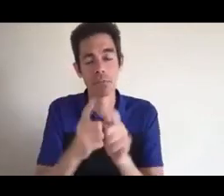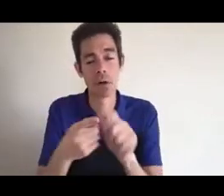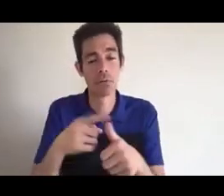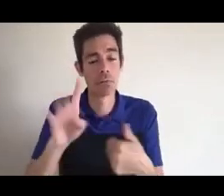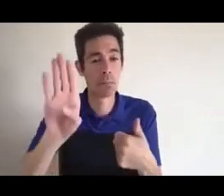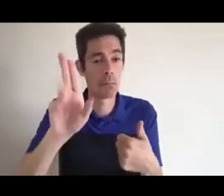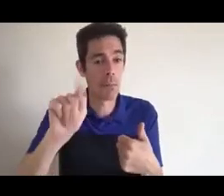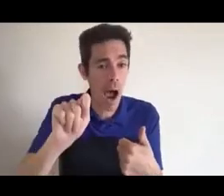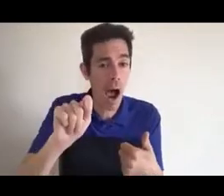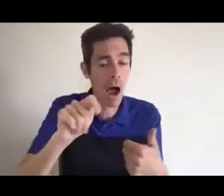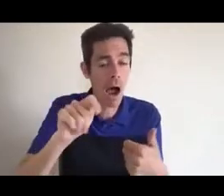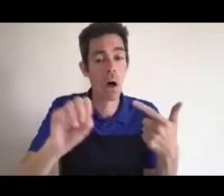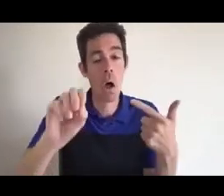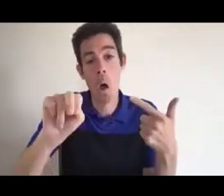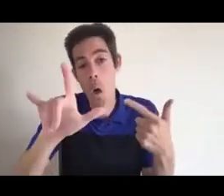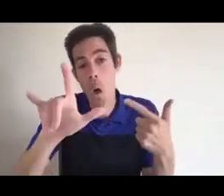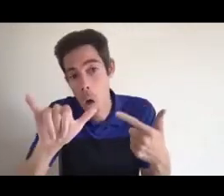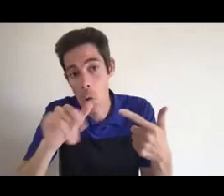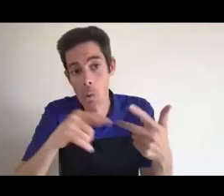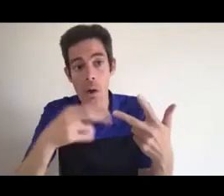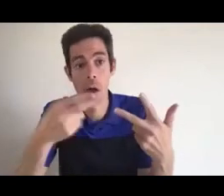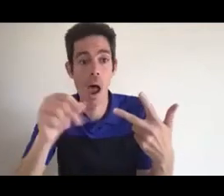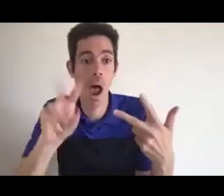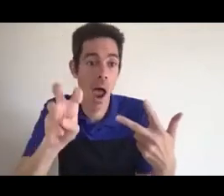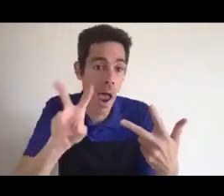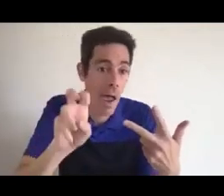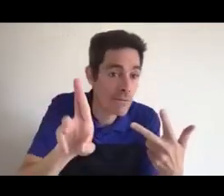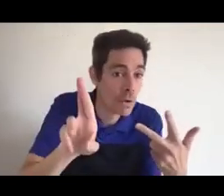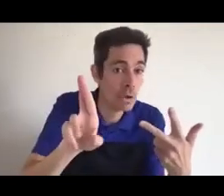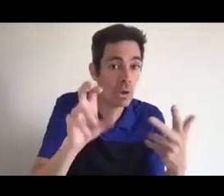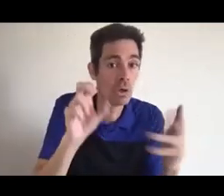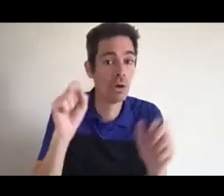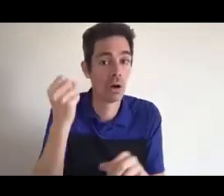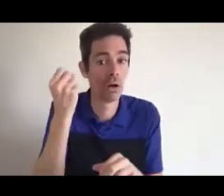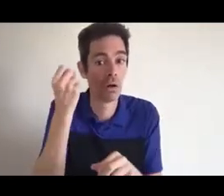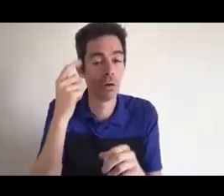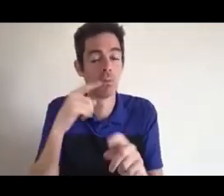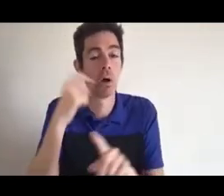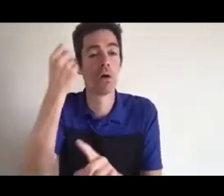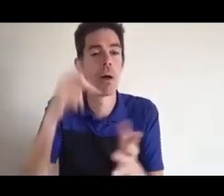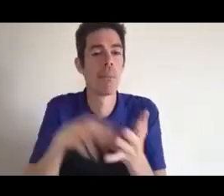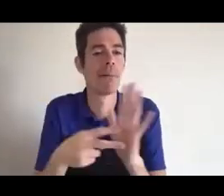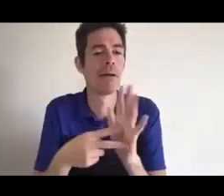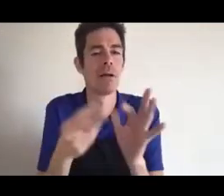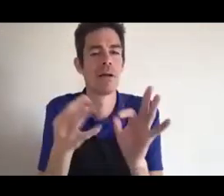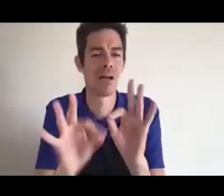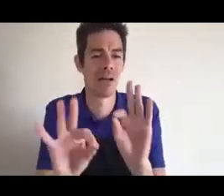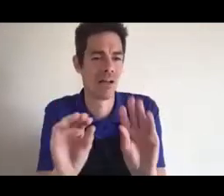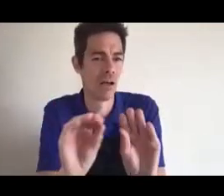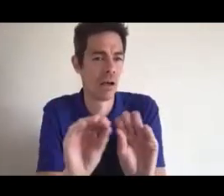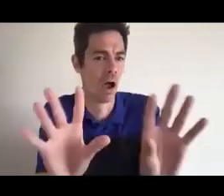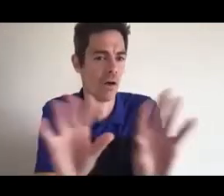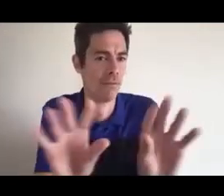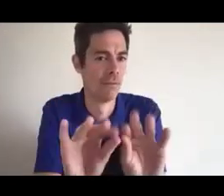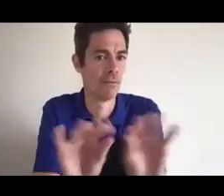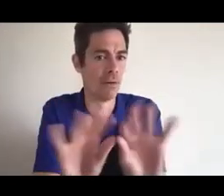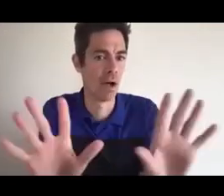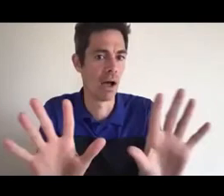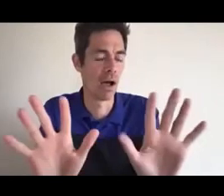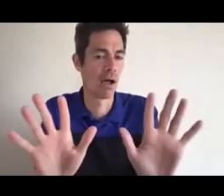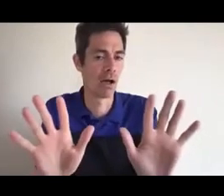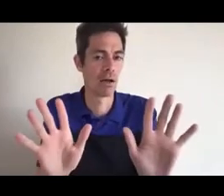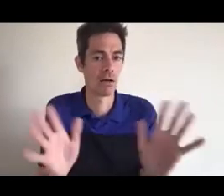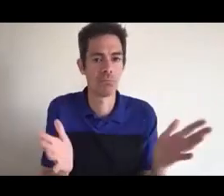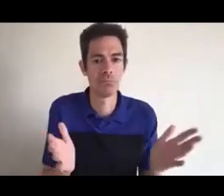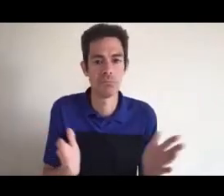while I'm, while I'm signing a sentence, it could be translated to but, or however, or only. Understand just